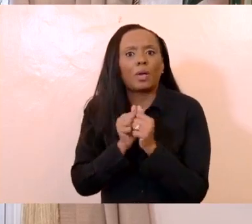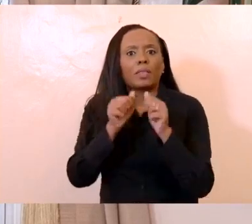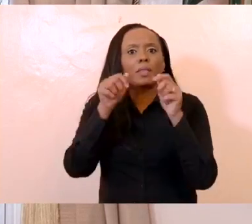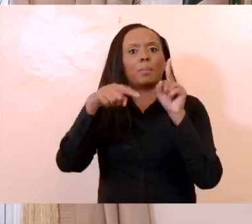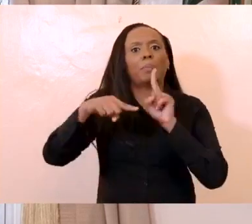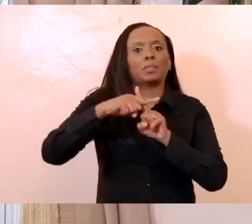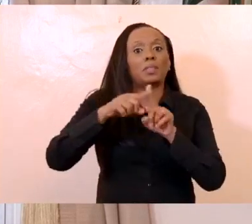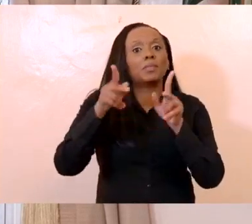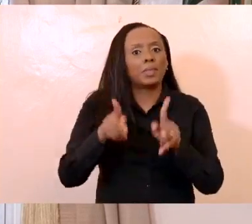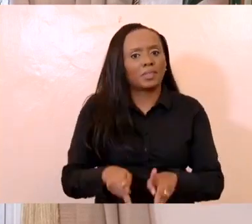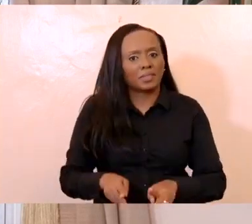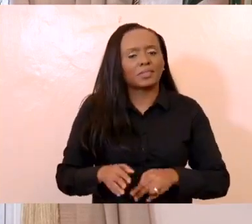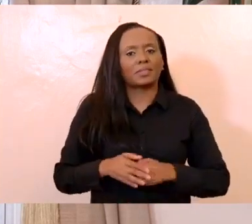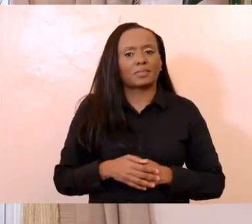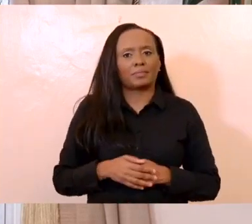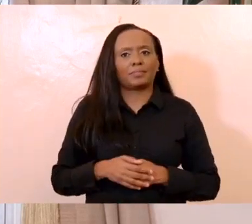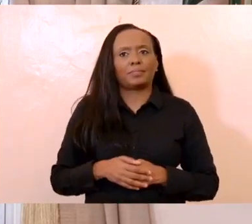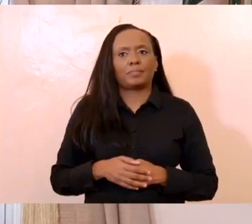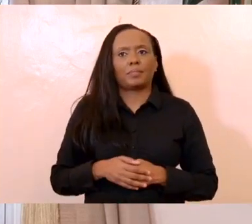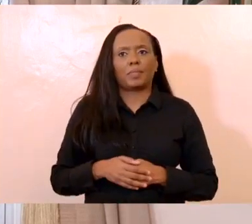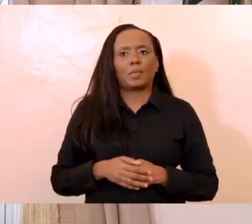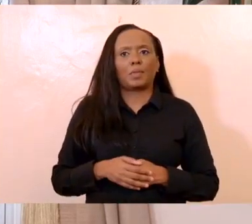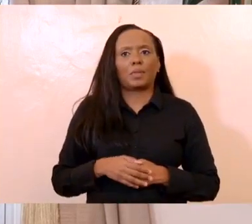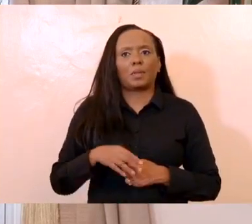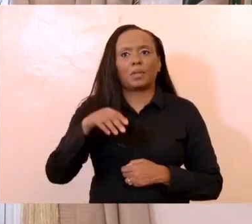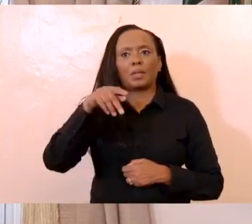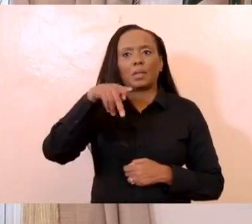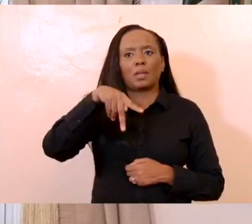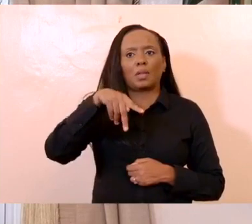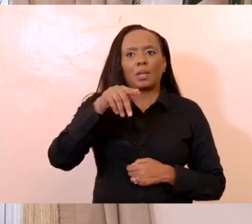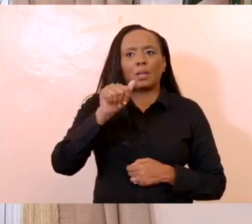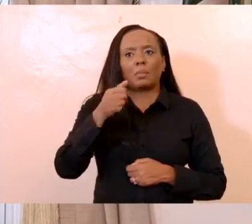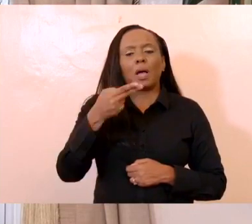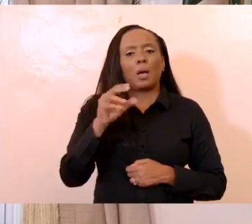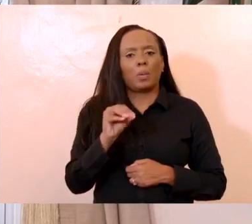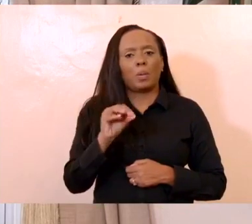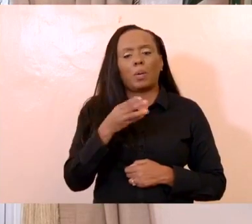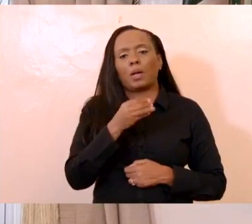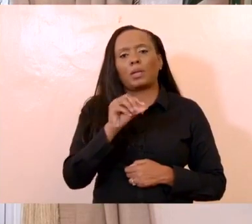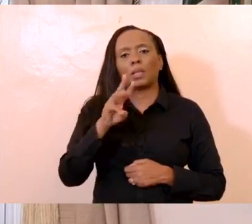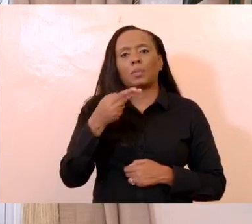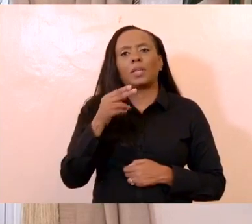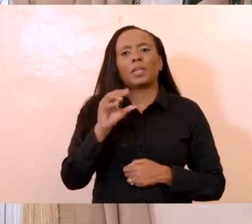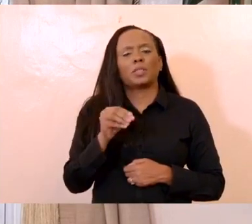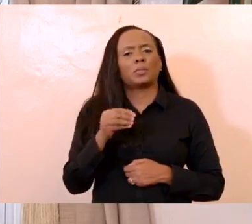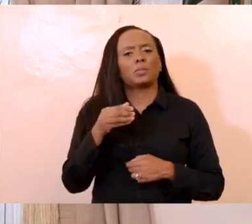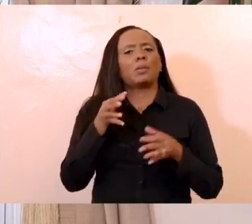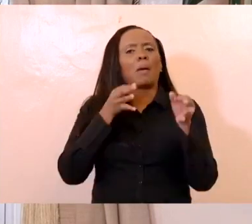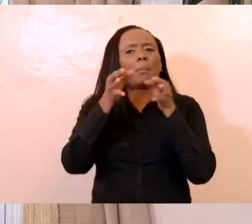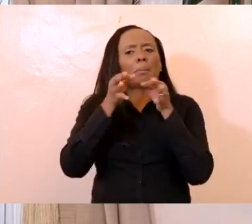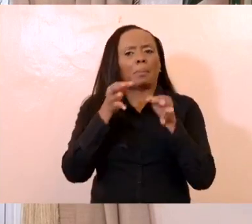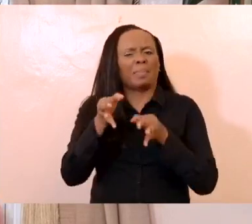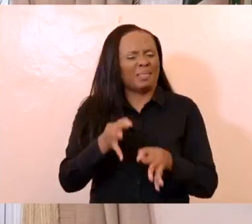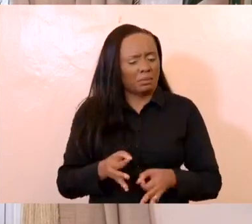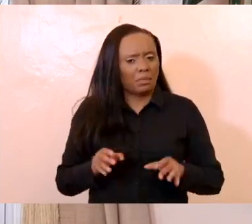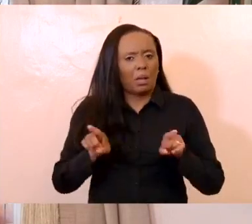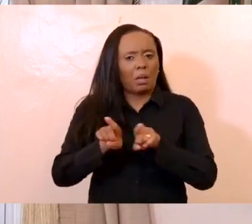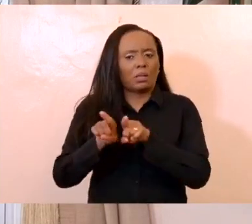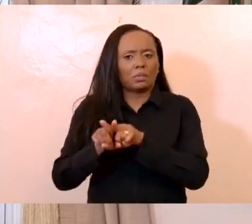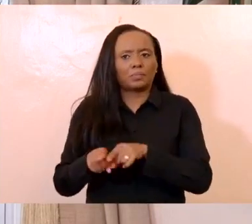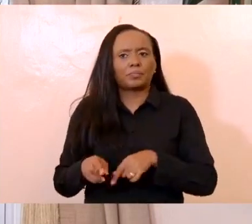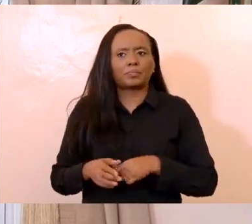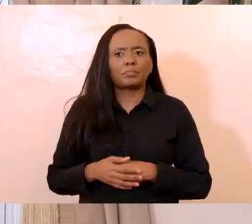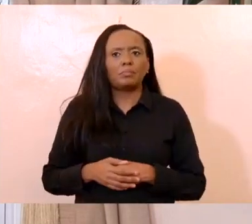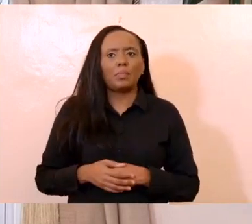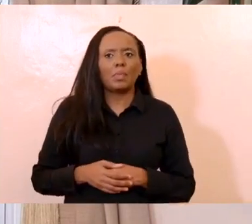have definitions for that as well, which we can get to a bit after. And it's not just working out, well, John has